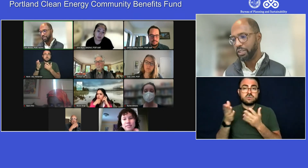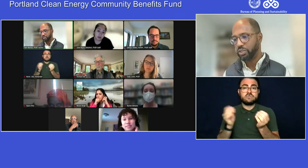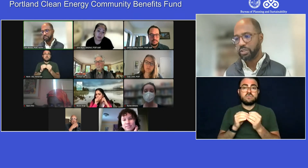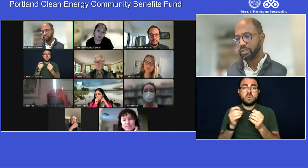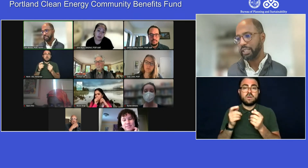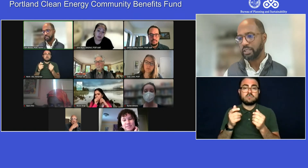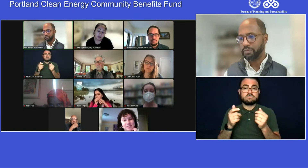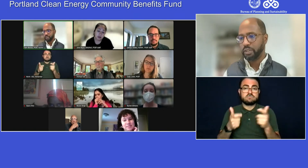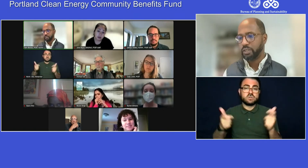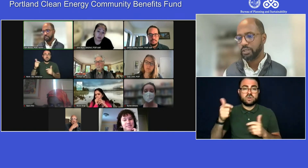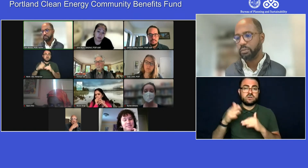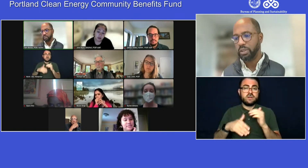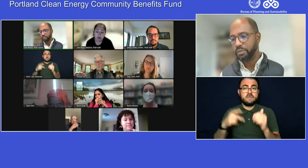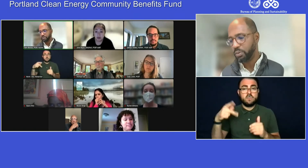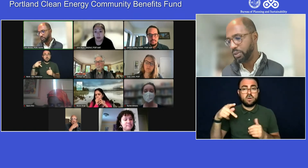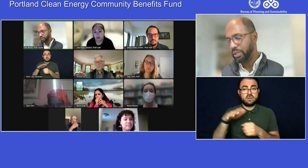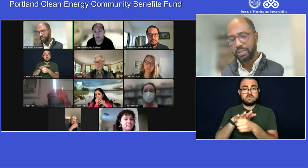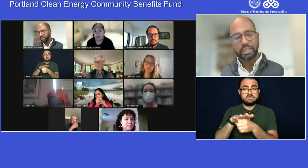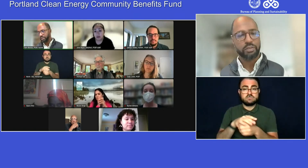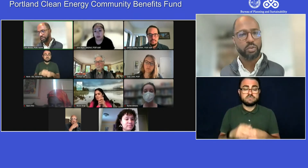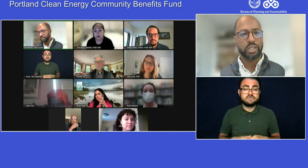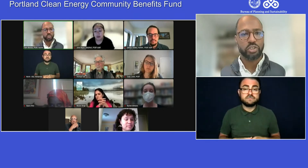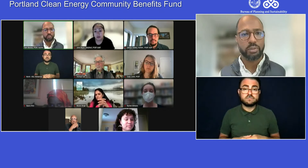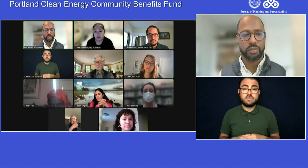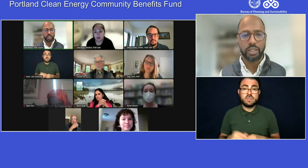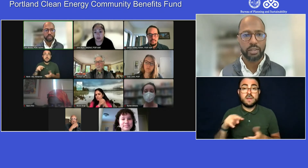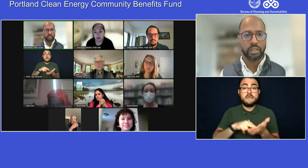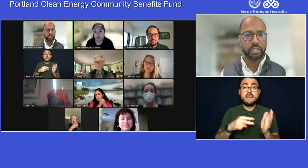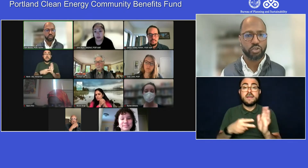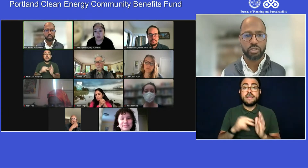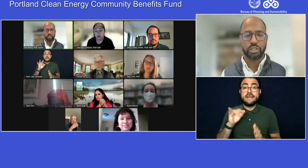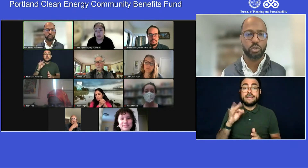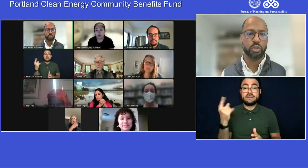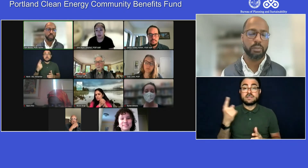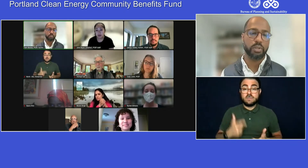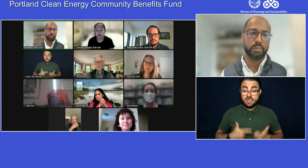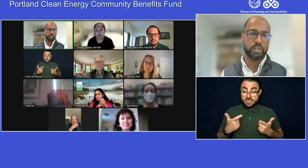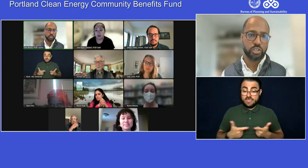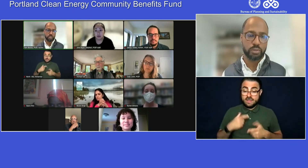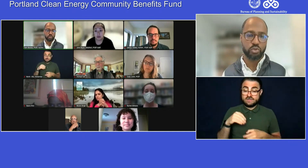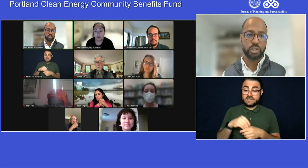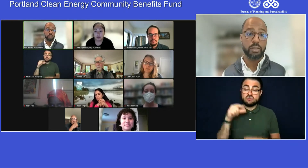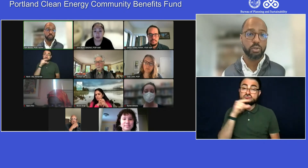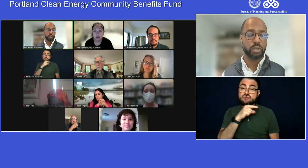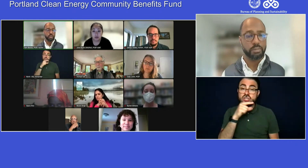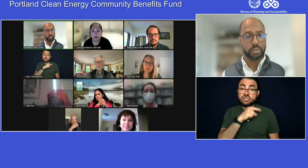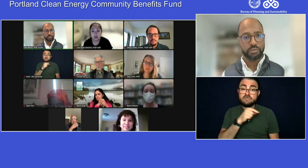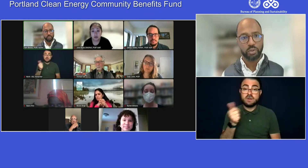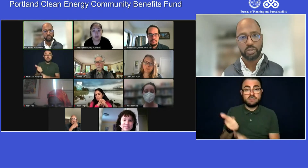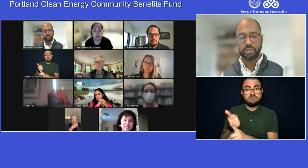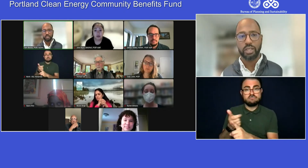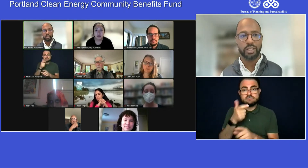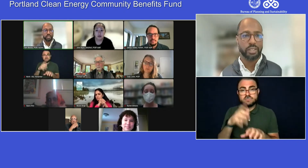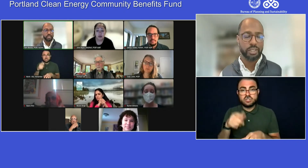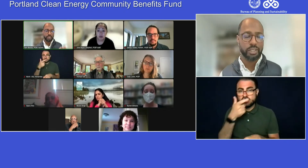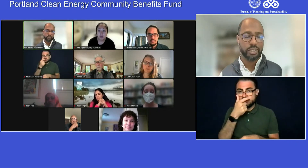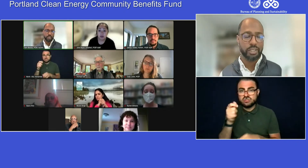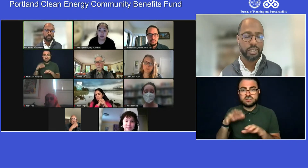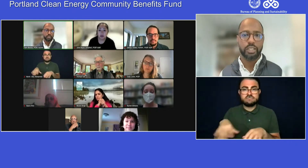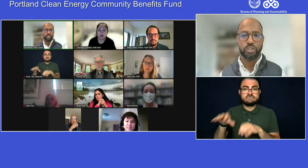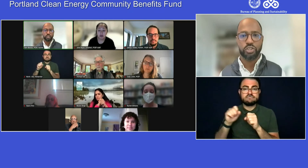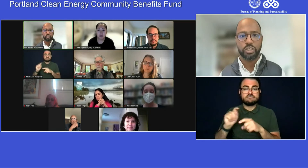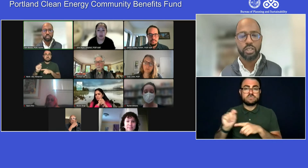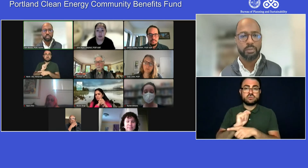so what that's just to say is, if someone lives within the city of Gresham and they're interested in doing a pre-apprenticeship training program that's focused